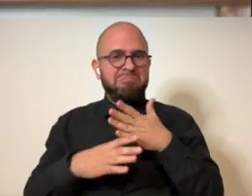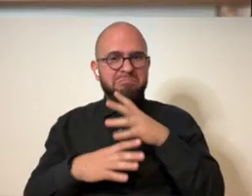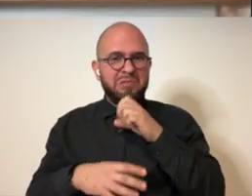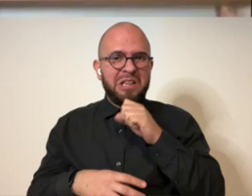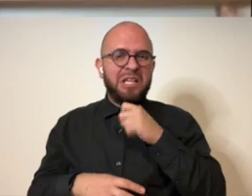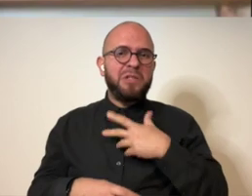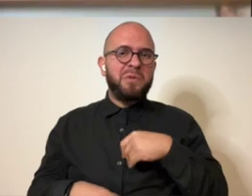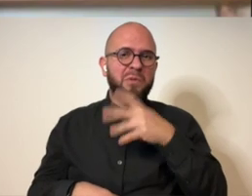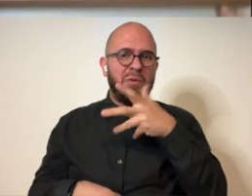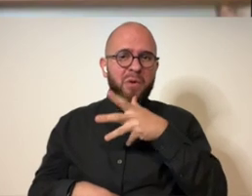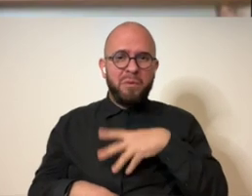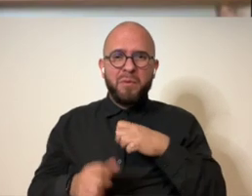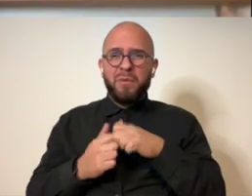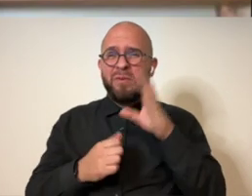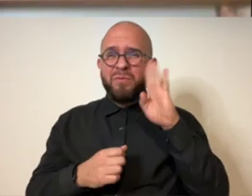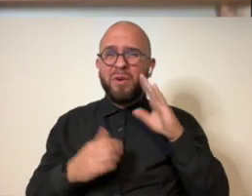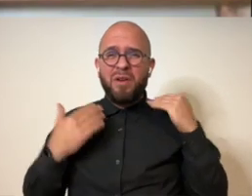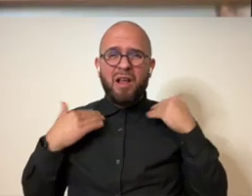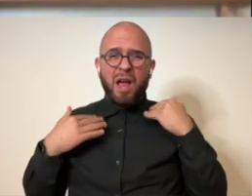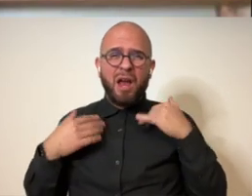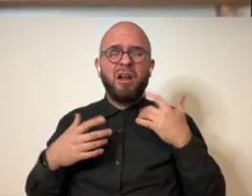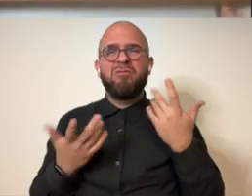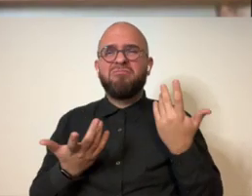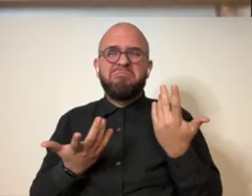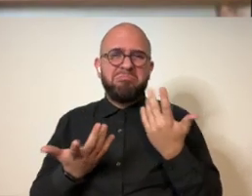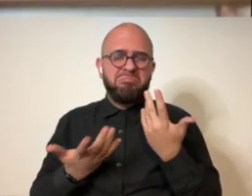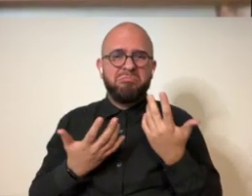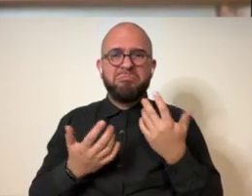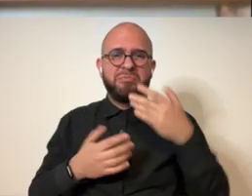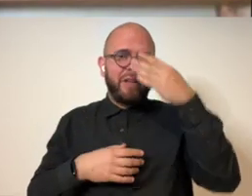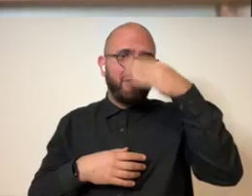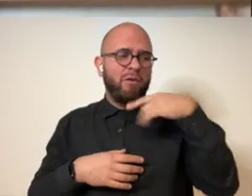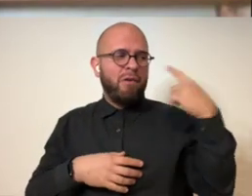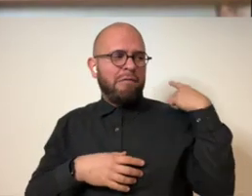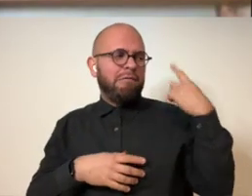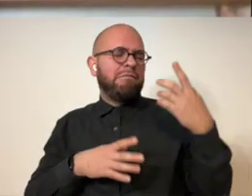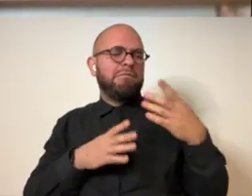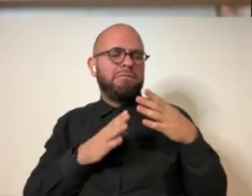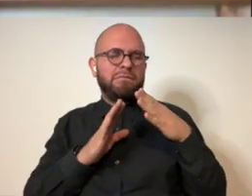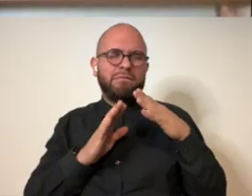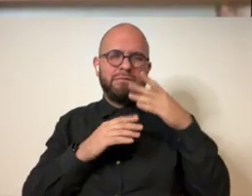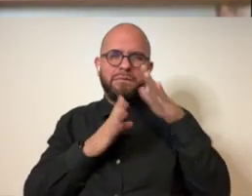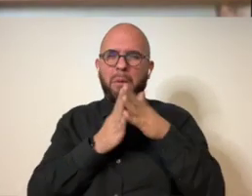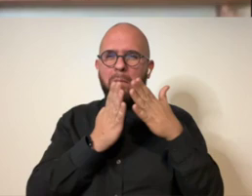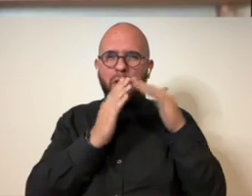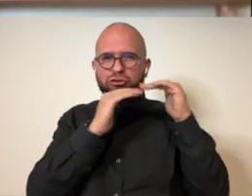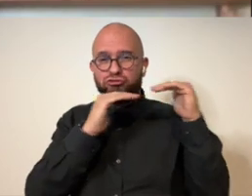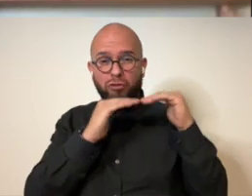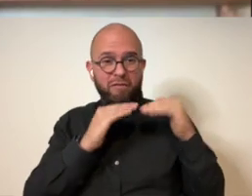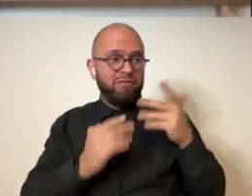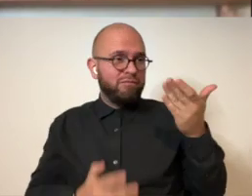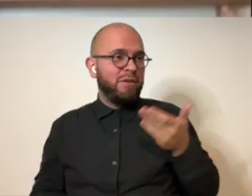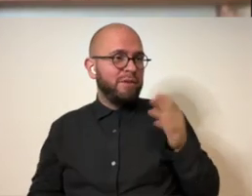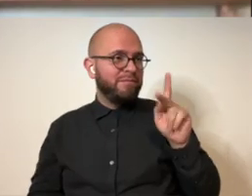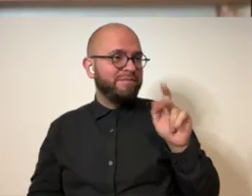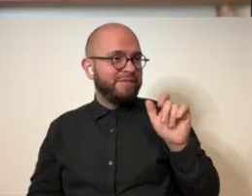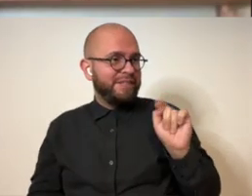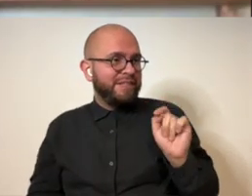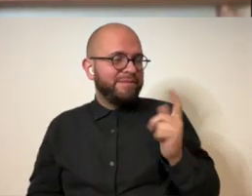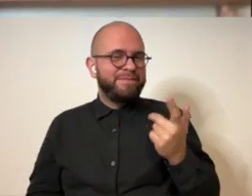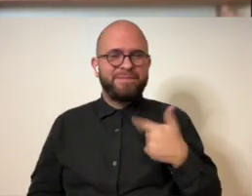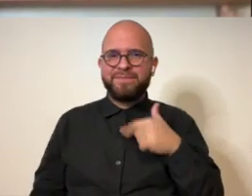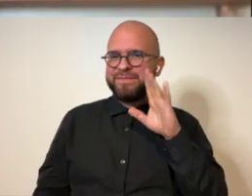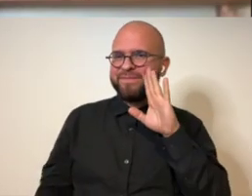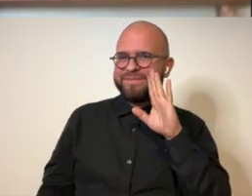I am, for descriptions, I am Laura Brody, and I am a middle-aged Caucasian woman with brown hair to shoulder